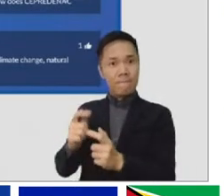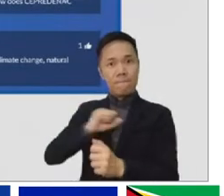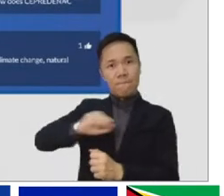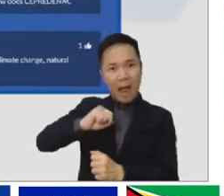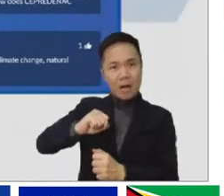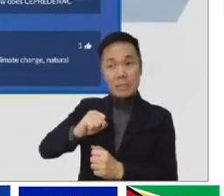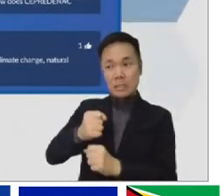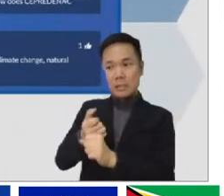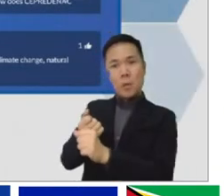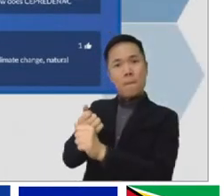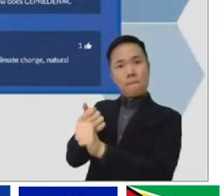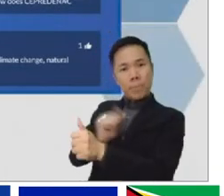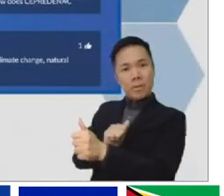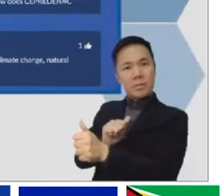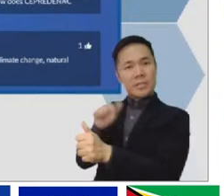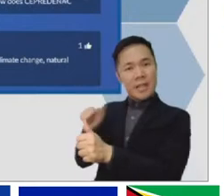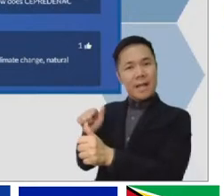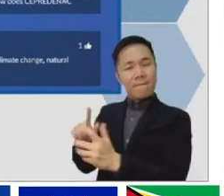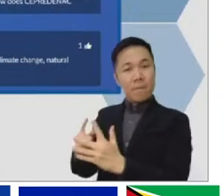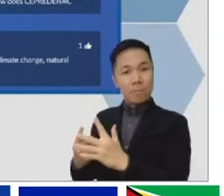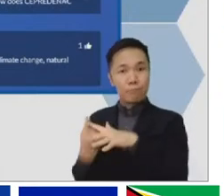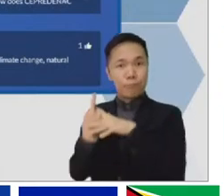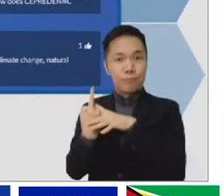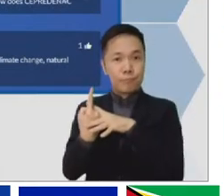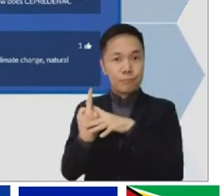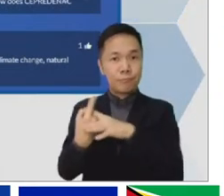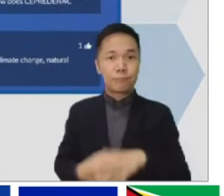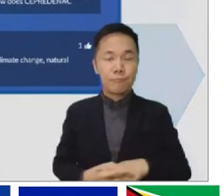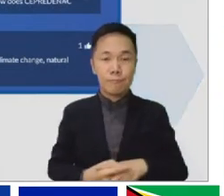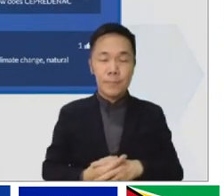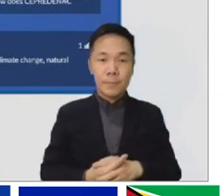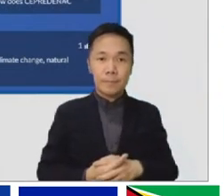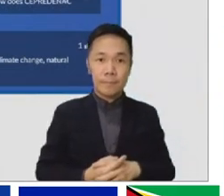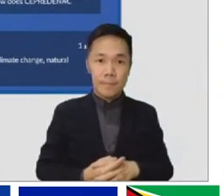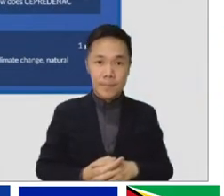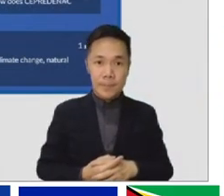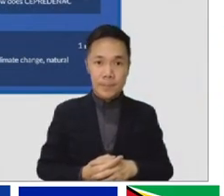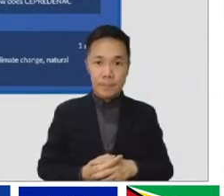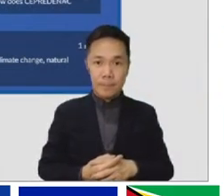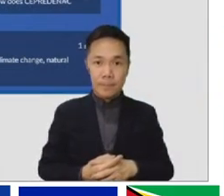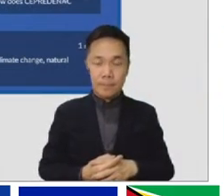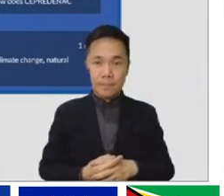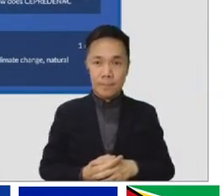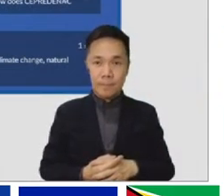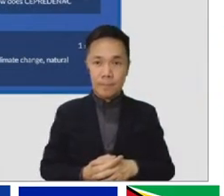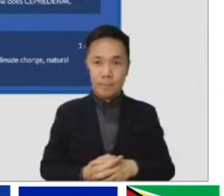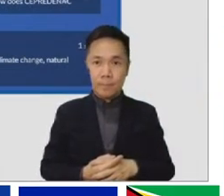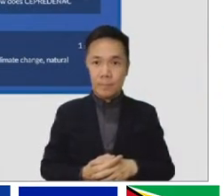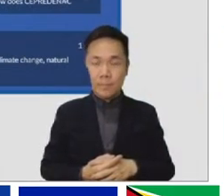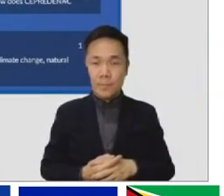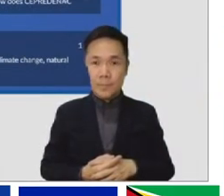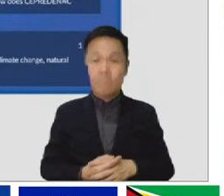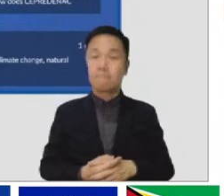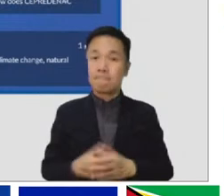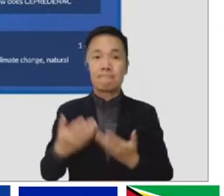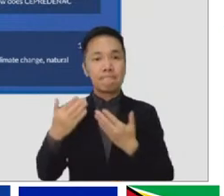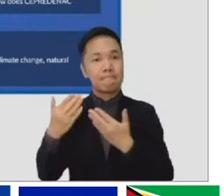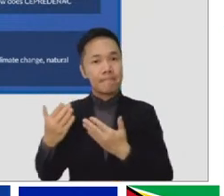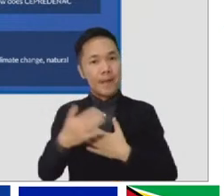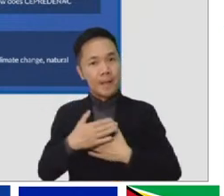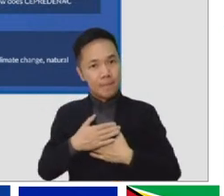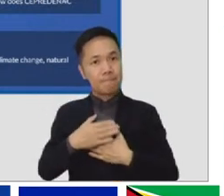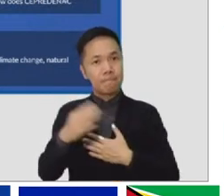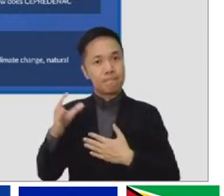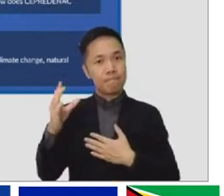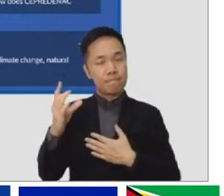I'm not sure if that's sufficient. Thank you so much, Doctor. And again, raising an issue that has been